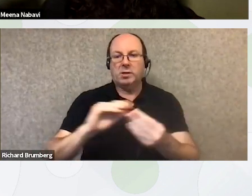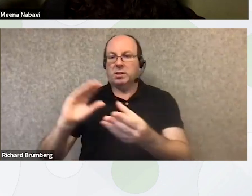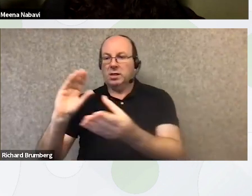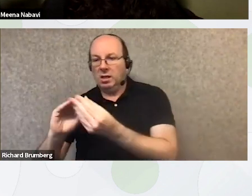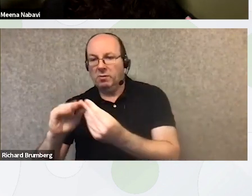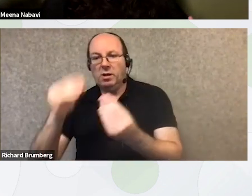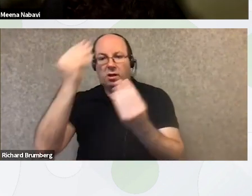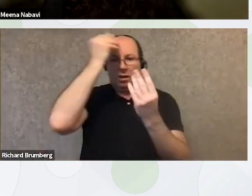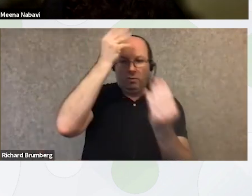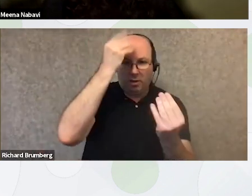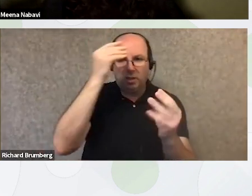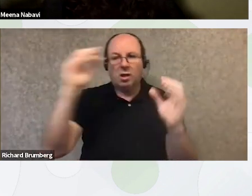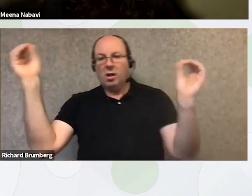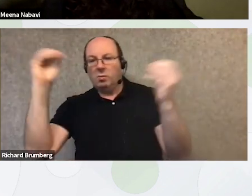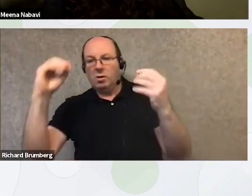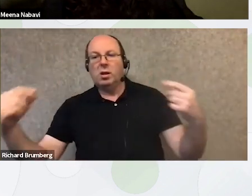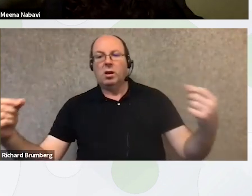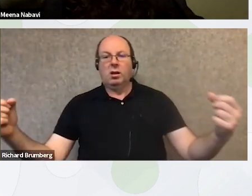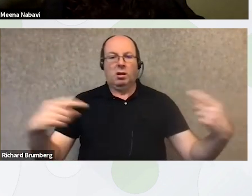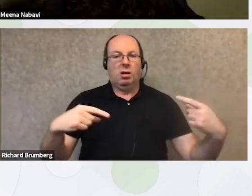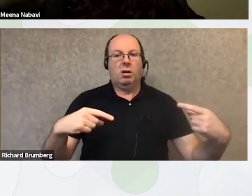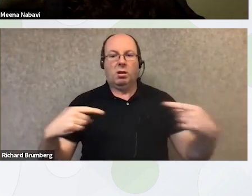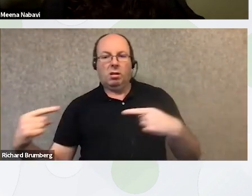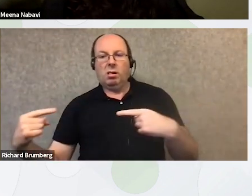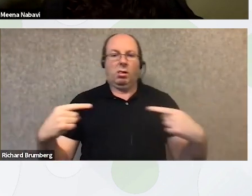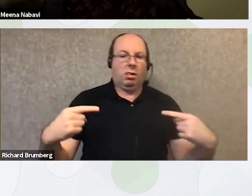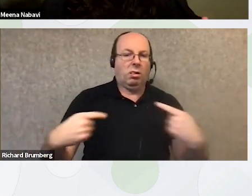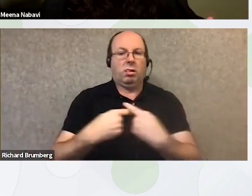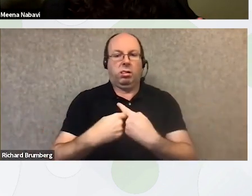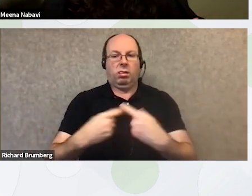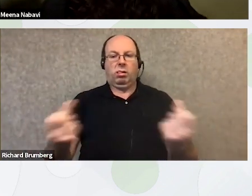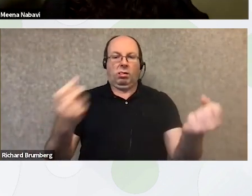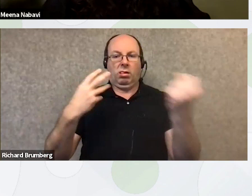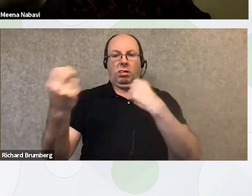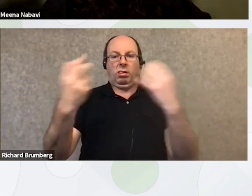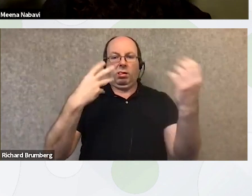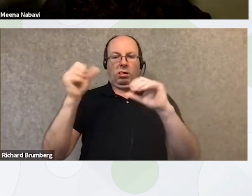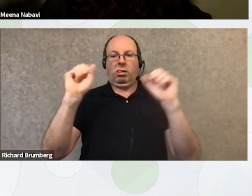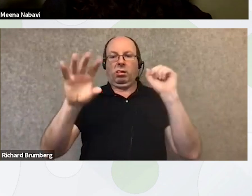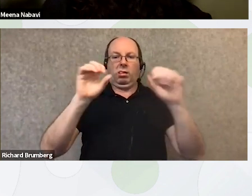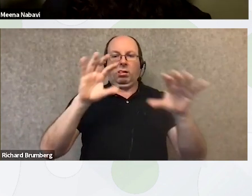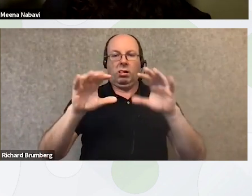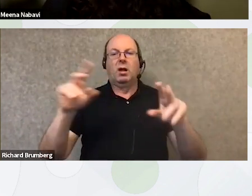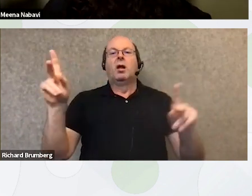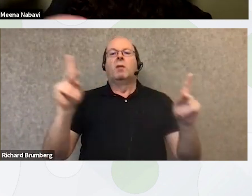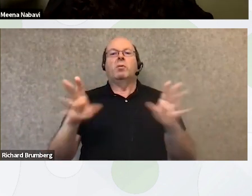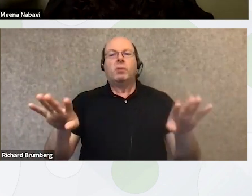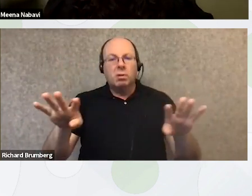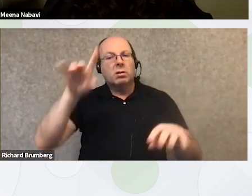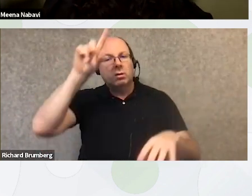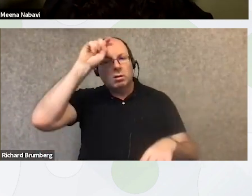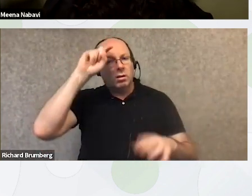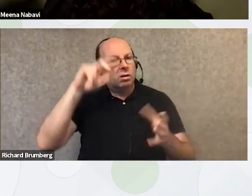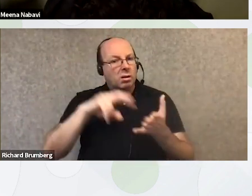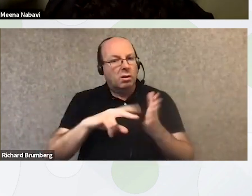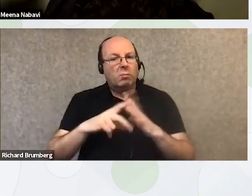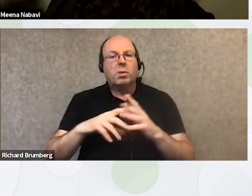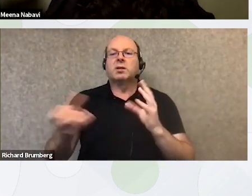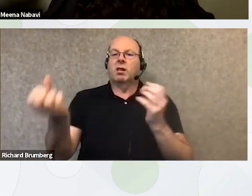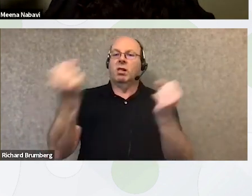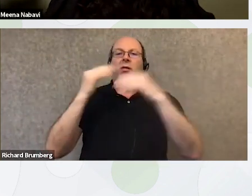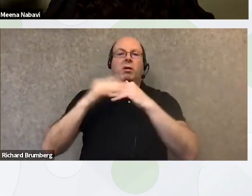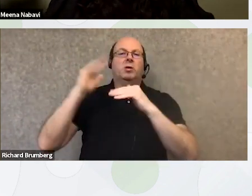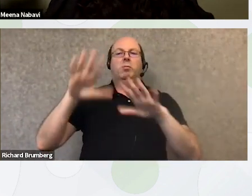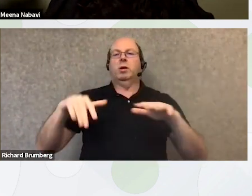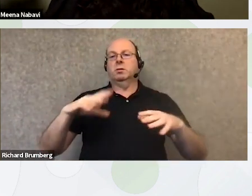and opinions about the virus and its prevention measures led to public bewilderment and message fatigue. In this